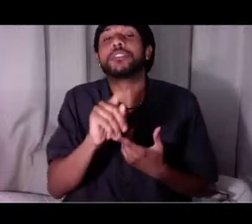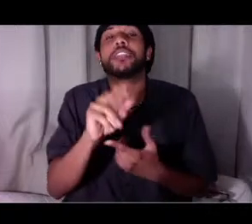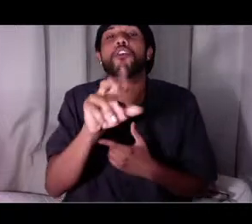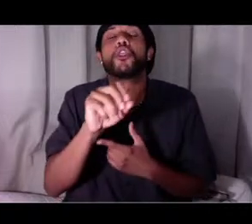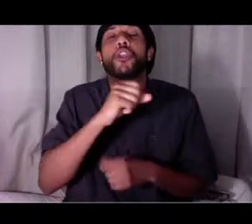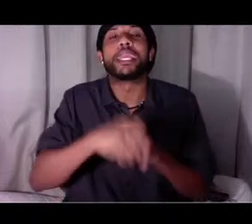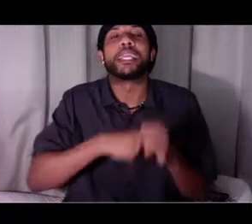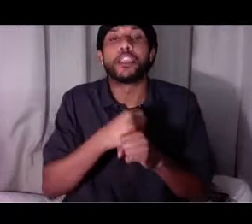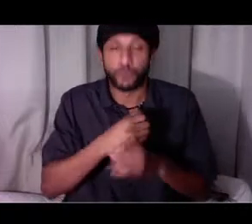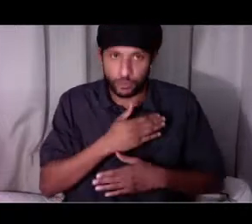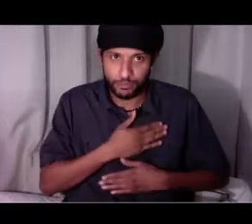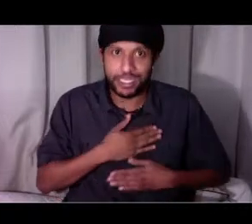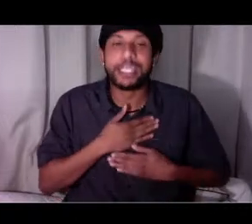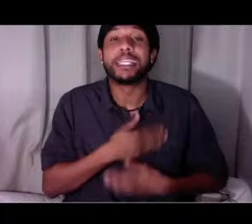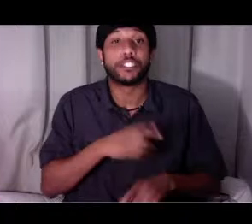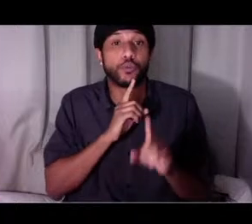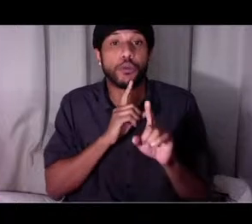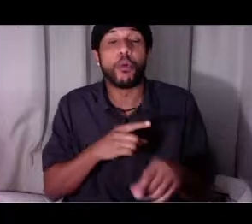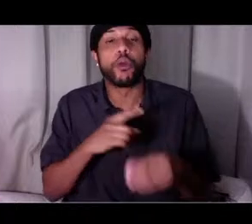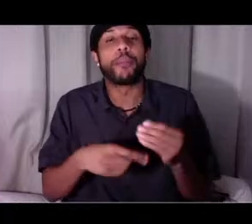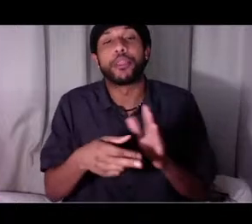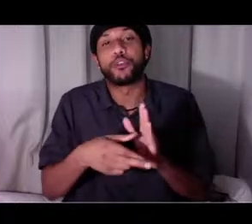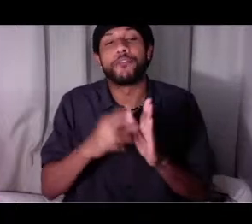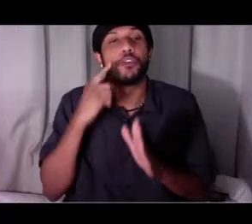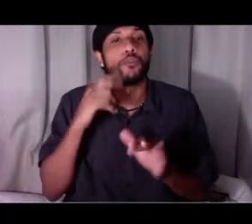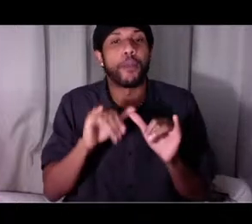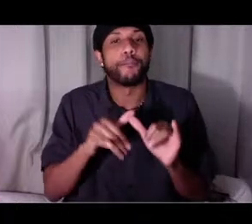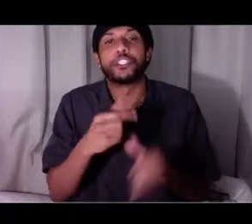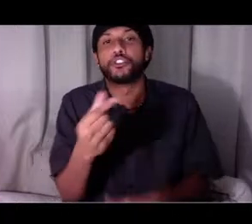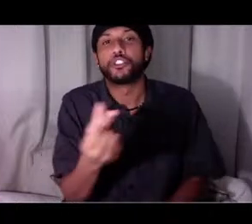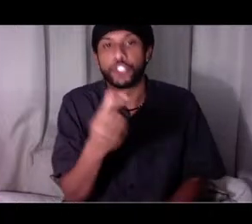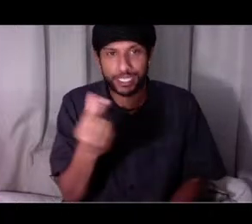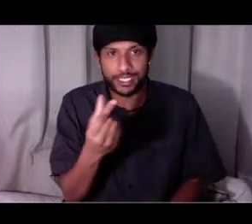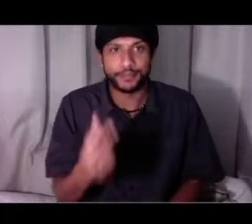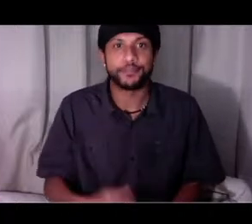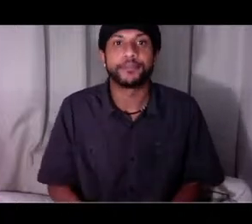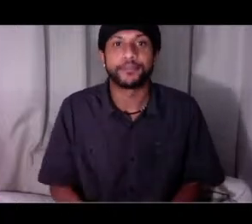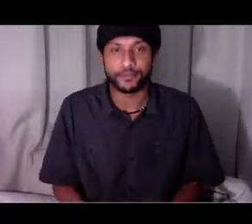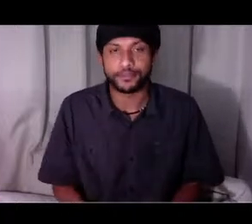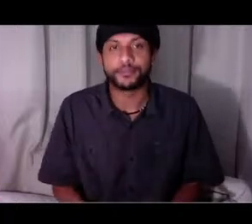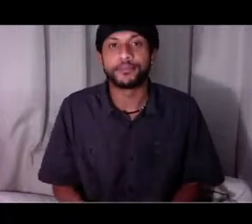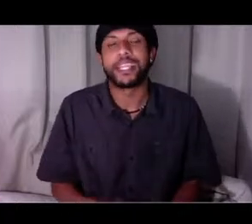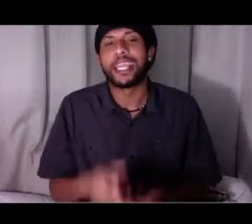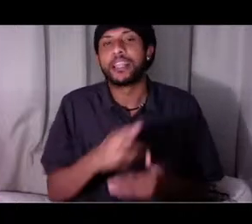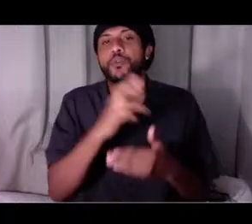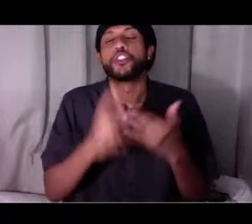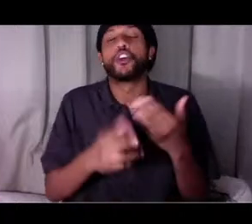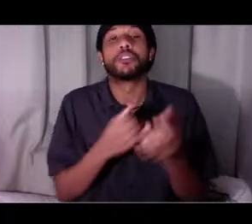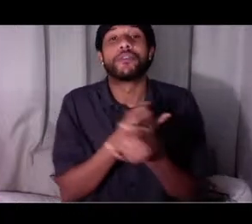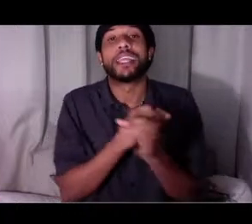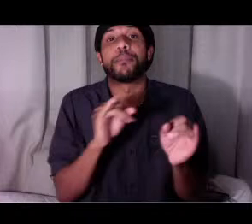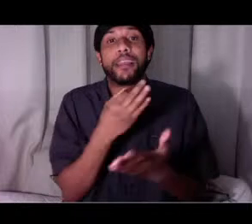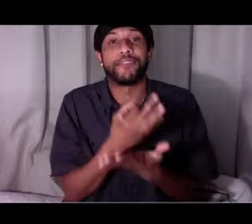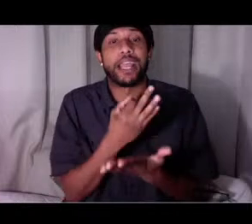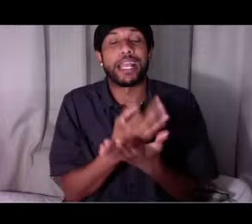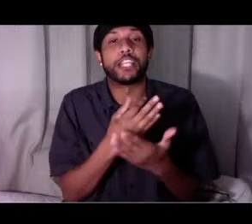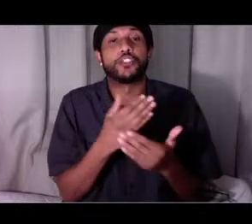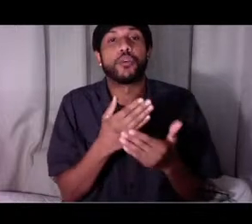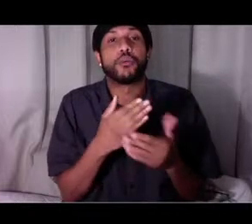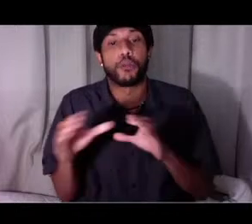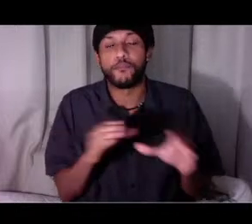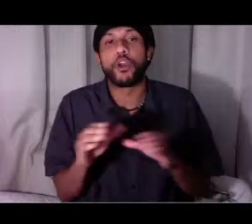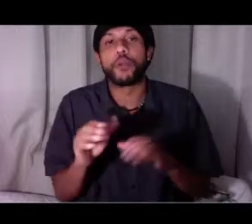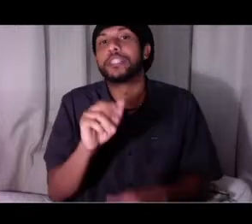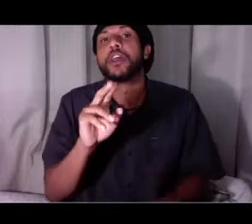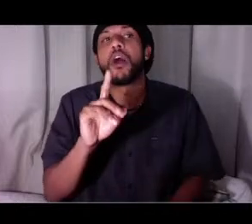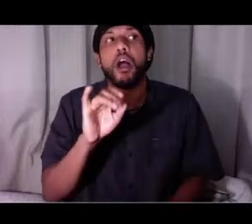is pleased to report on the review of measure G expenditures and the results of independent financial performance audit